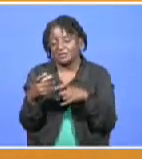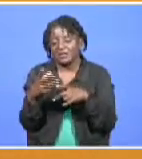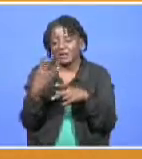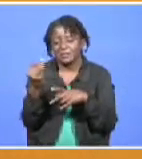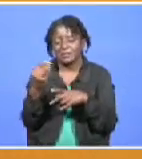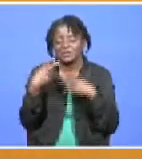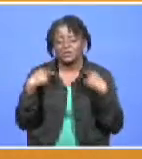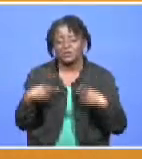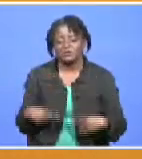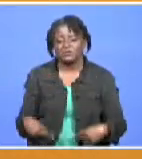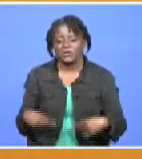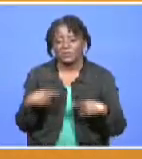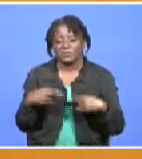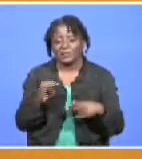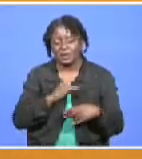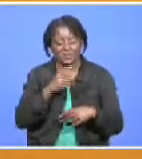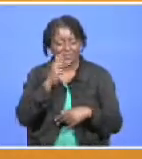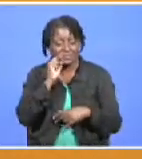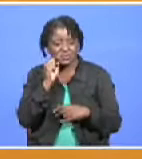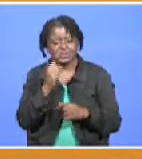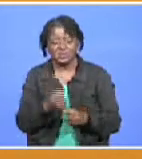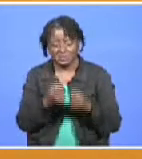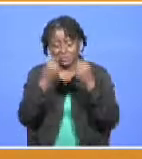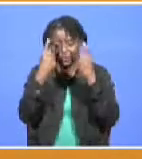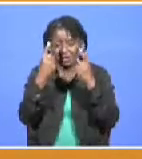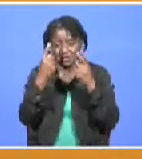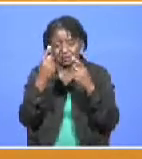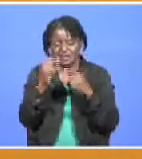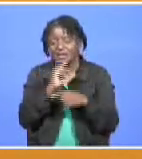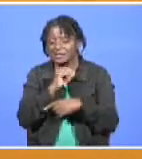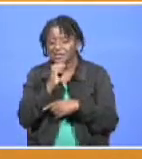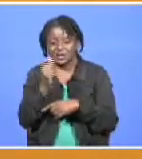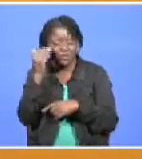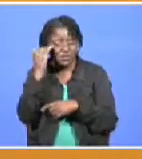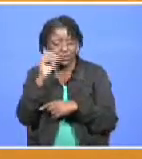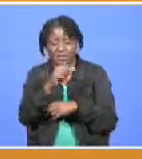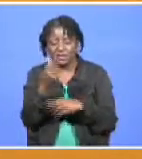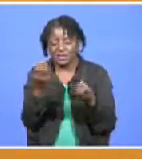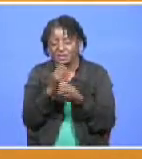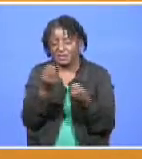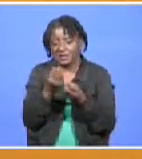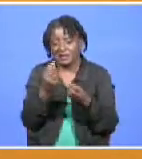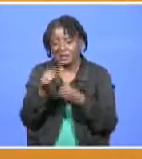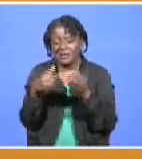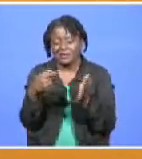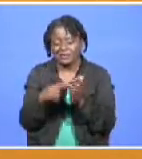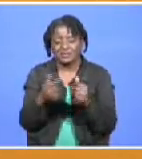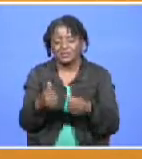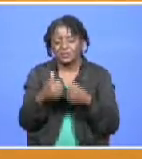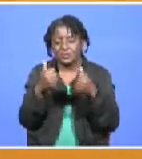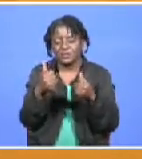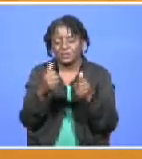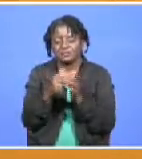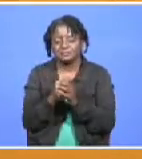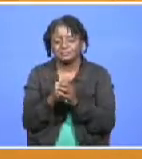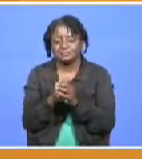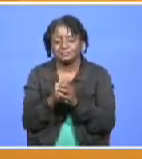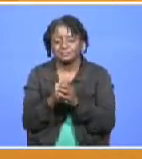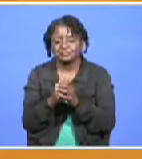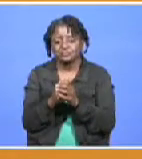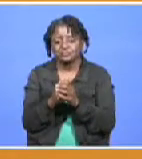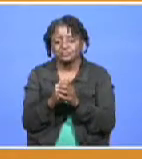know. And I was surprised, honestly, because I didn't know nothing about this award, so I was surprised. But